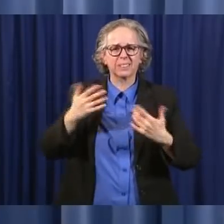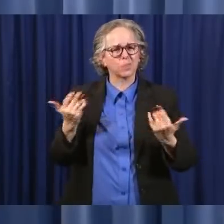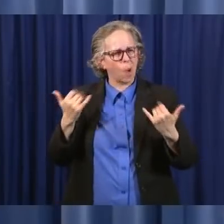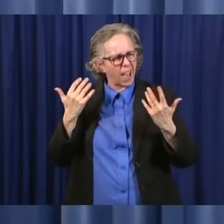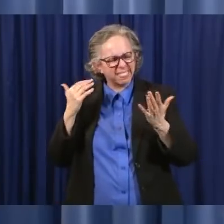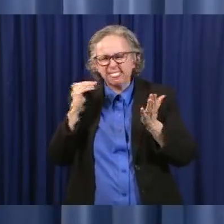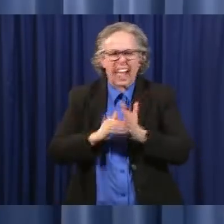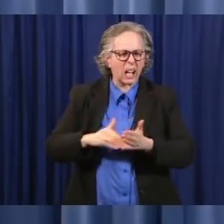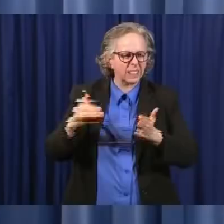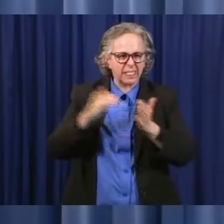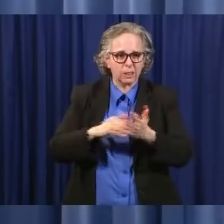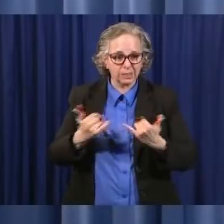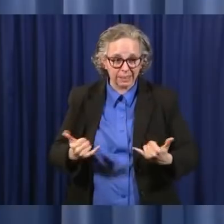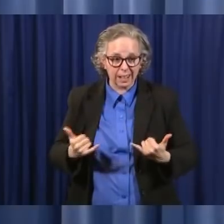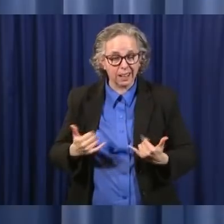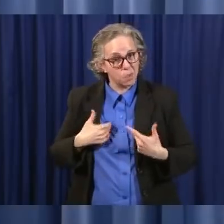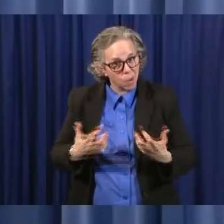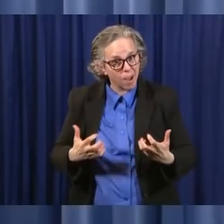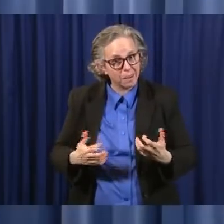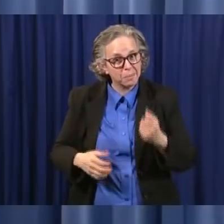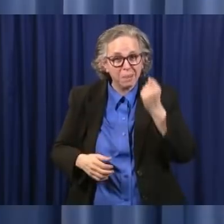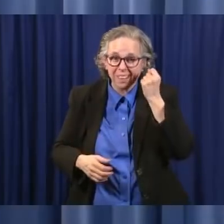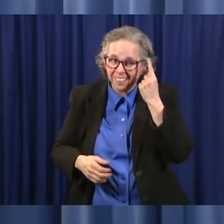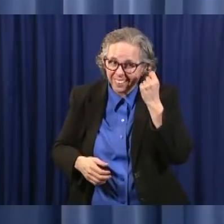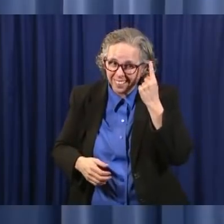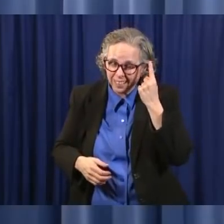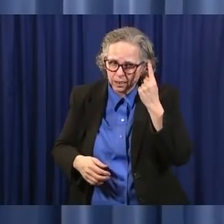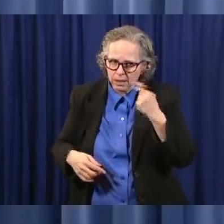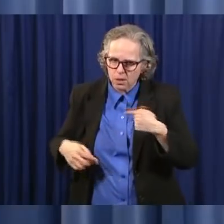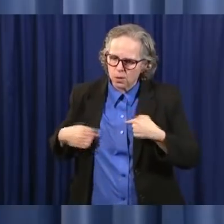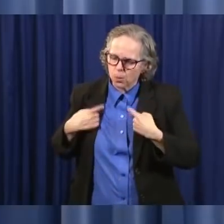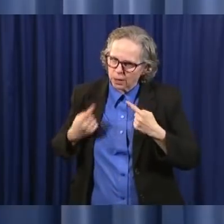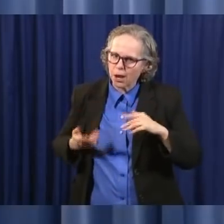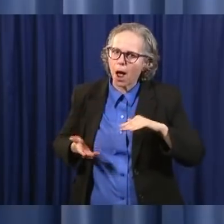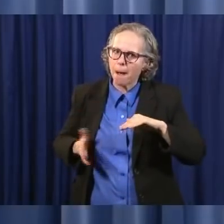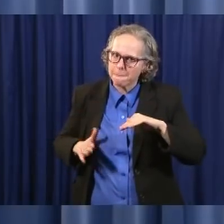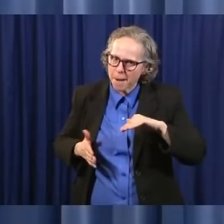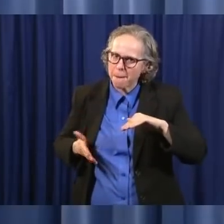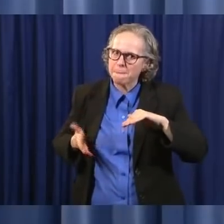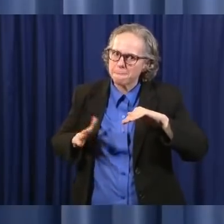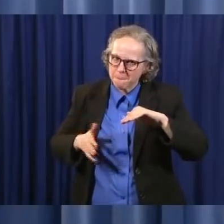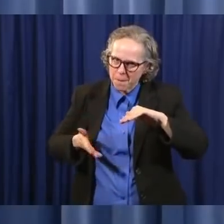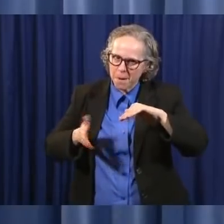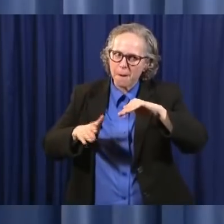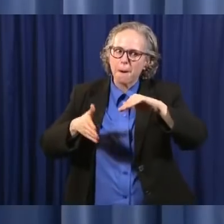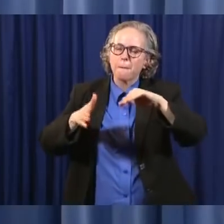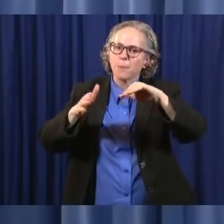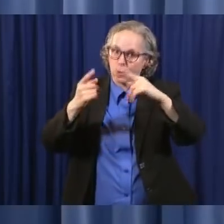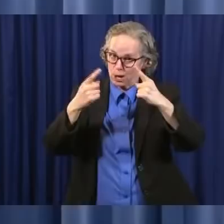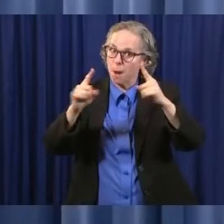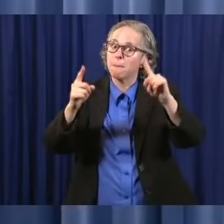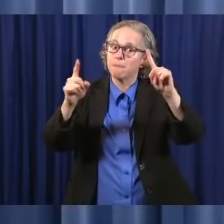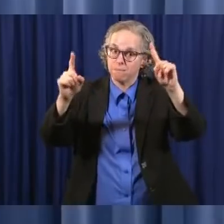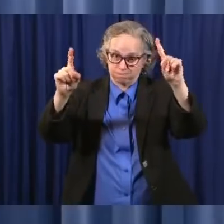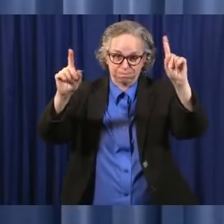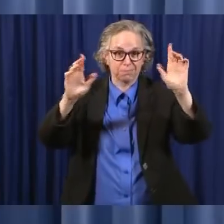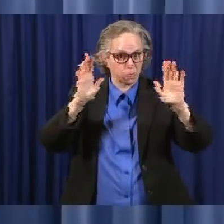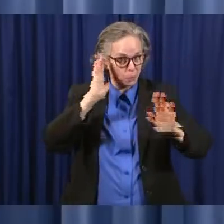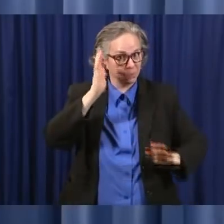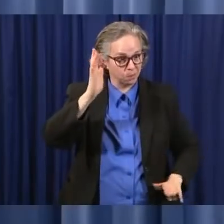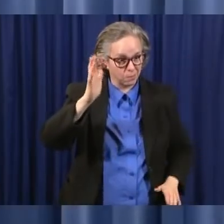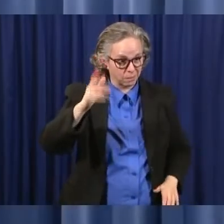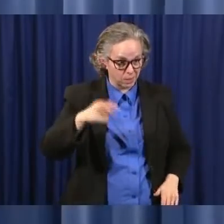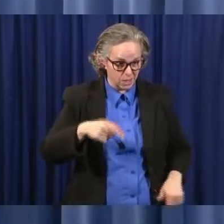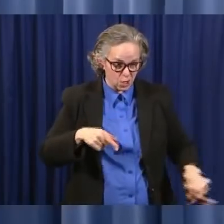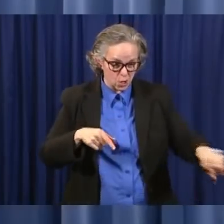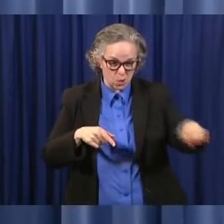But we are making very significant progress. And I would, again, for our listeners out there, these numbers are